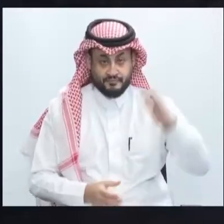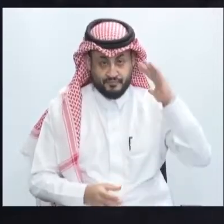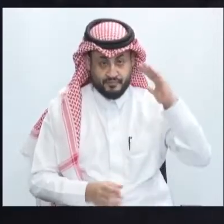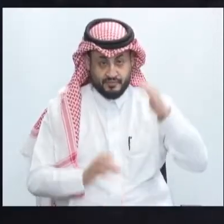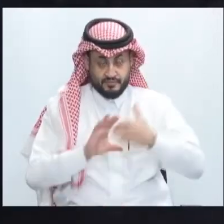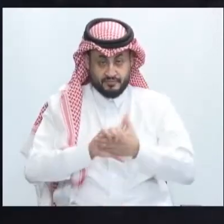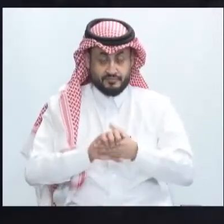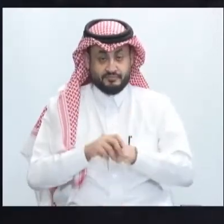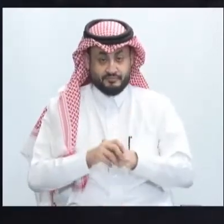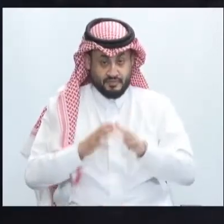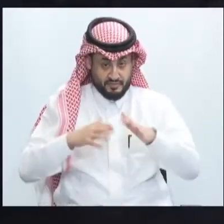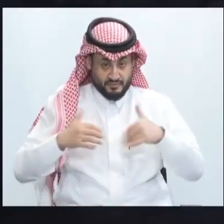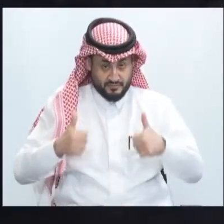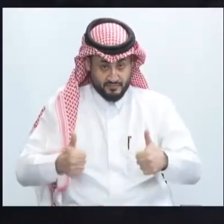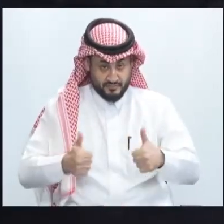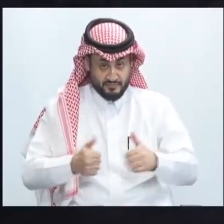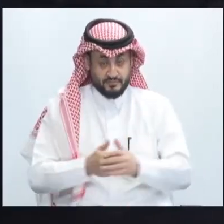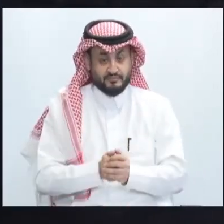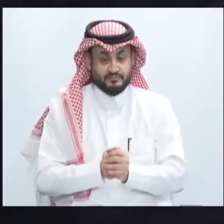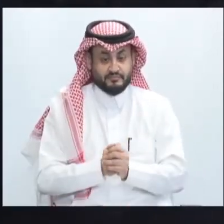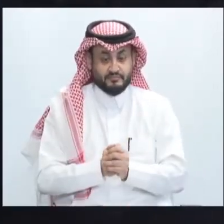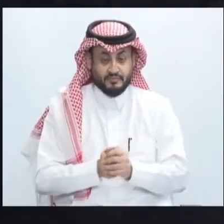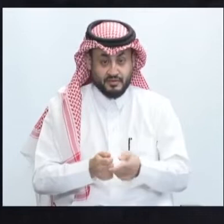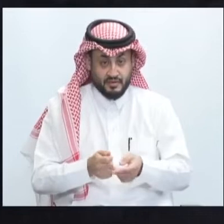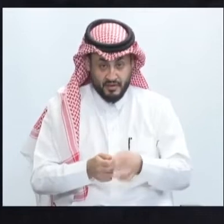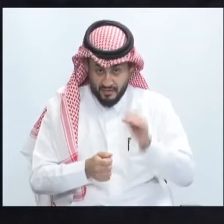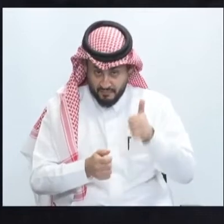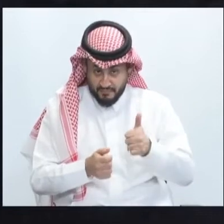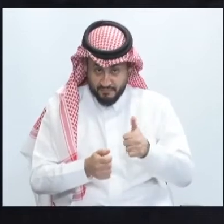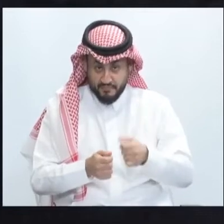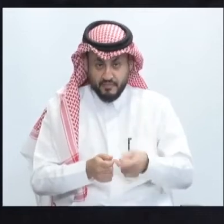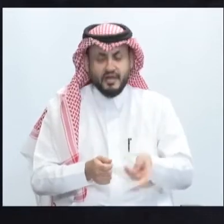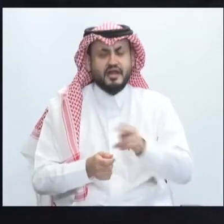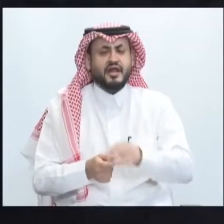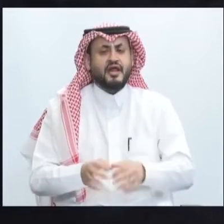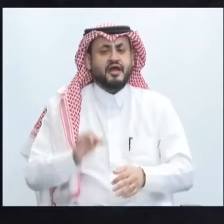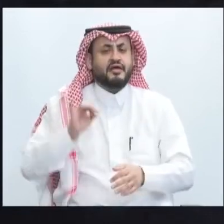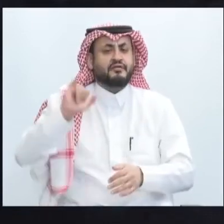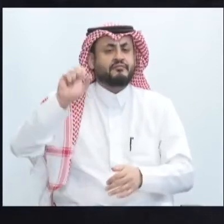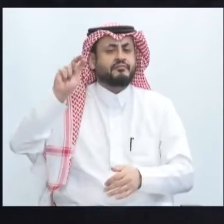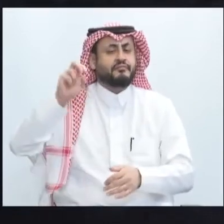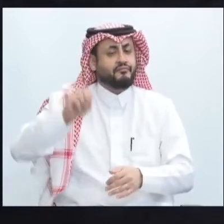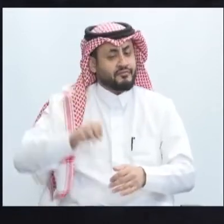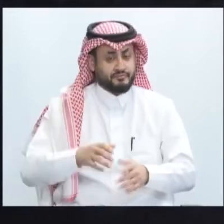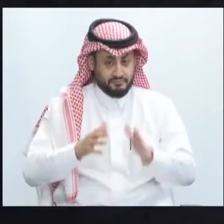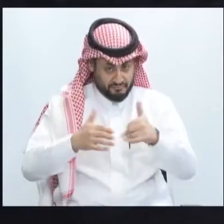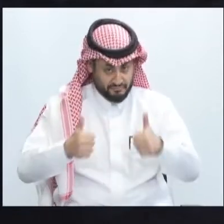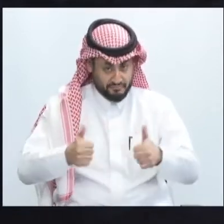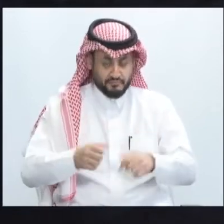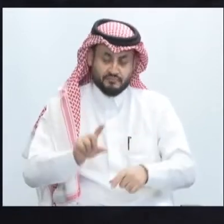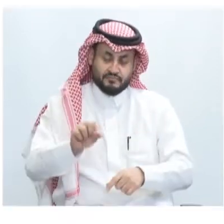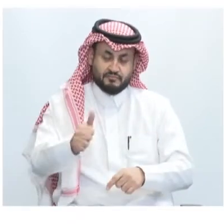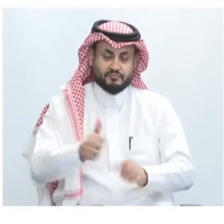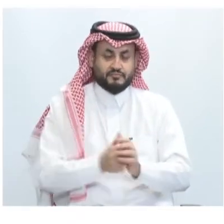Assalamu alaikum wa rahmatullahi. Hello guys, how are you today? Are you fine? Say I'm fine. How are you? I'm fine,